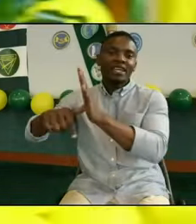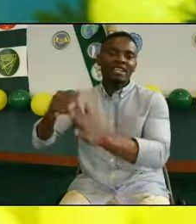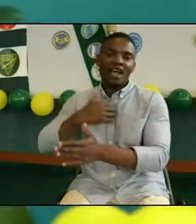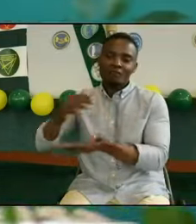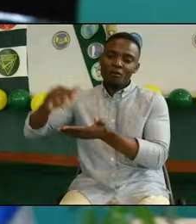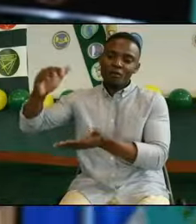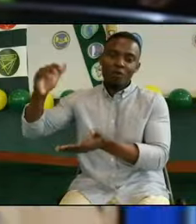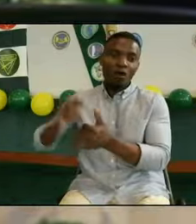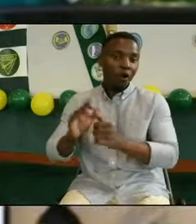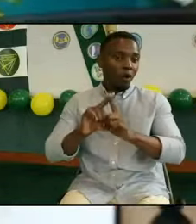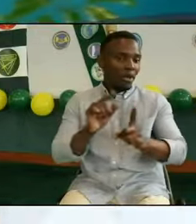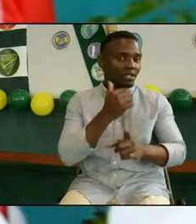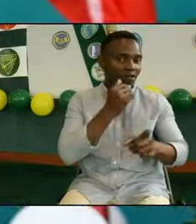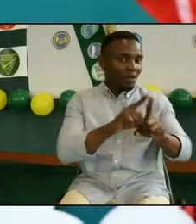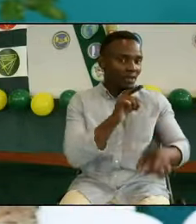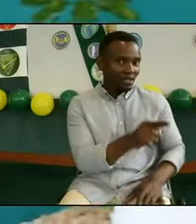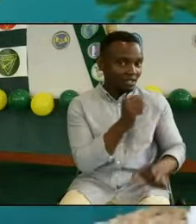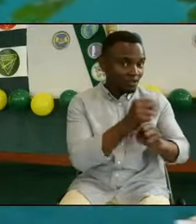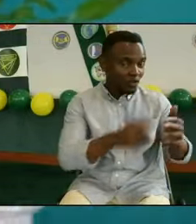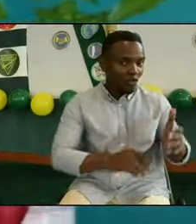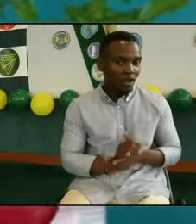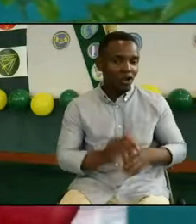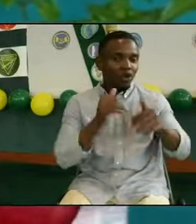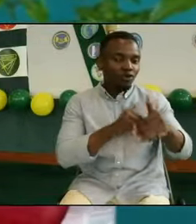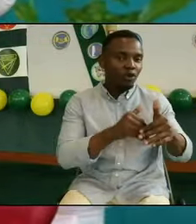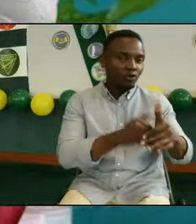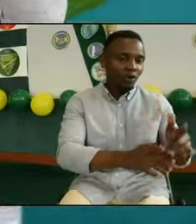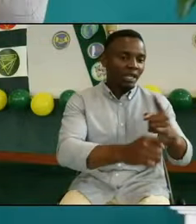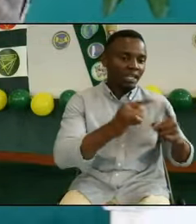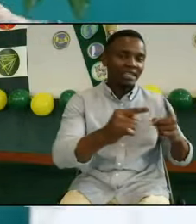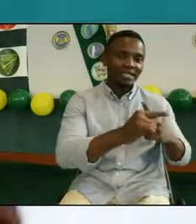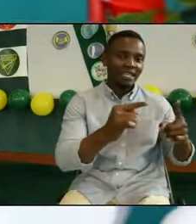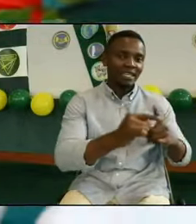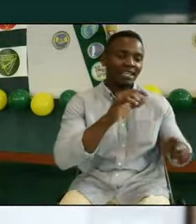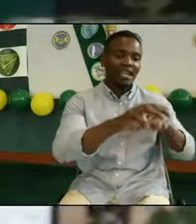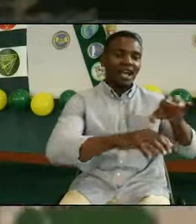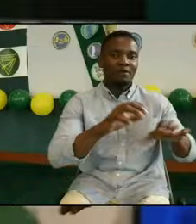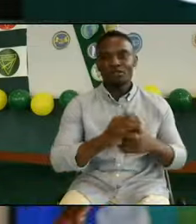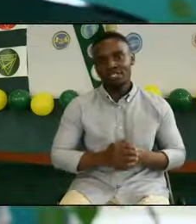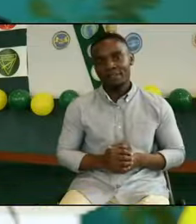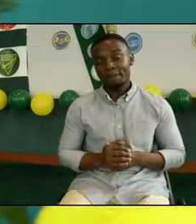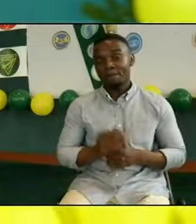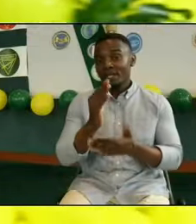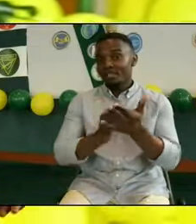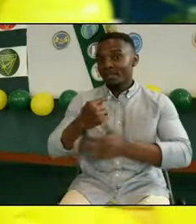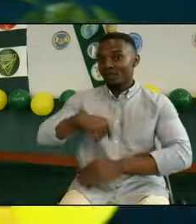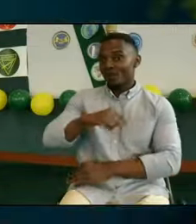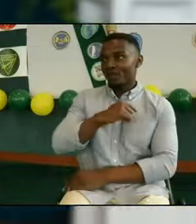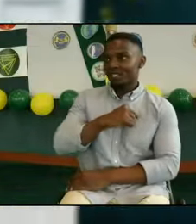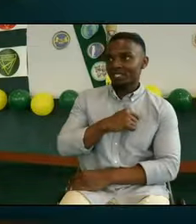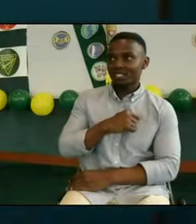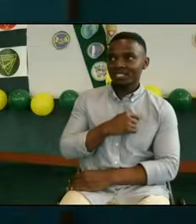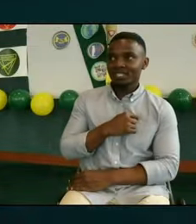other brother was in the bush chasing one at a time. One at a time. Do you know why? Some of us are